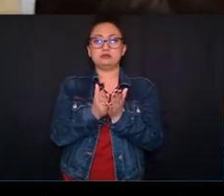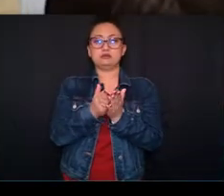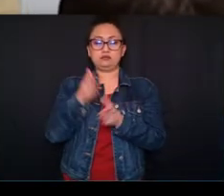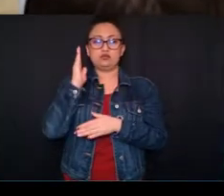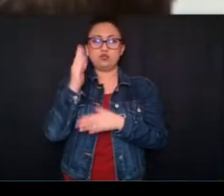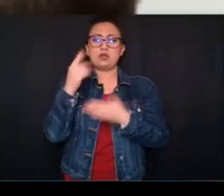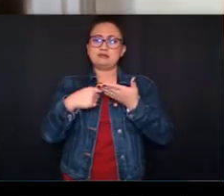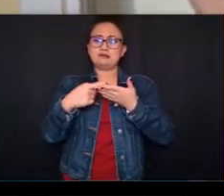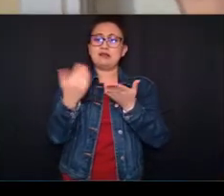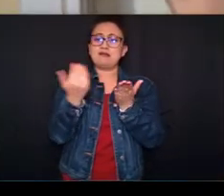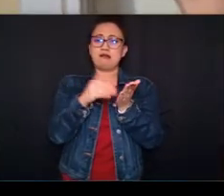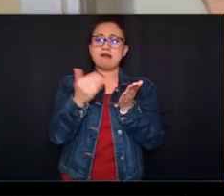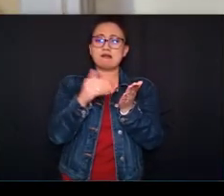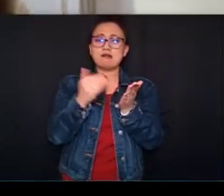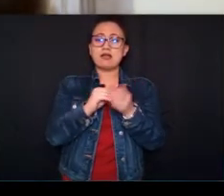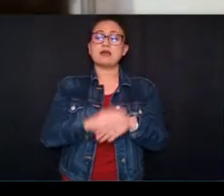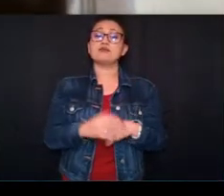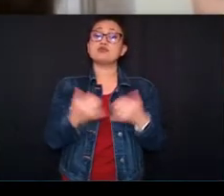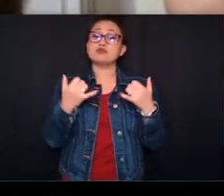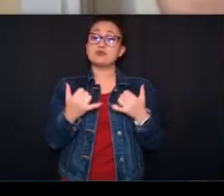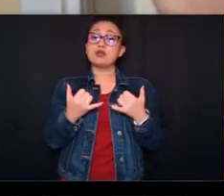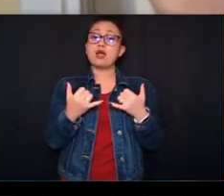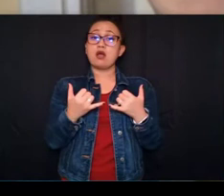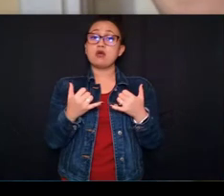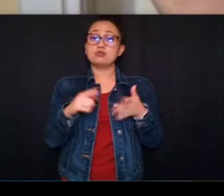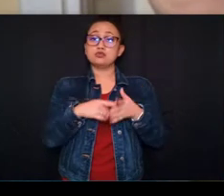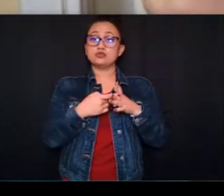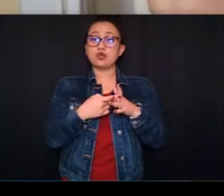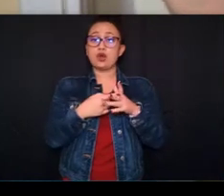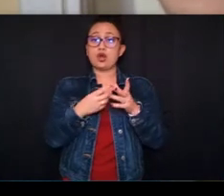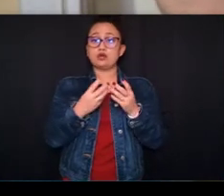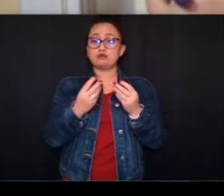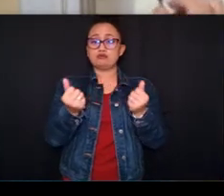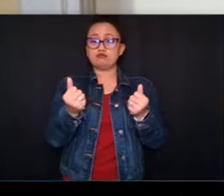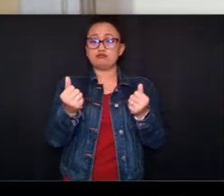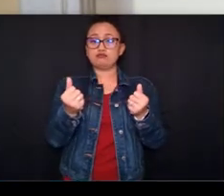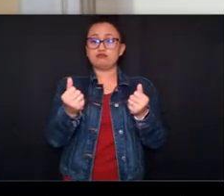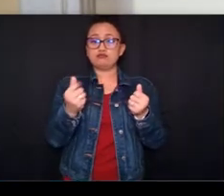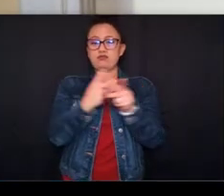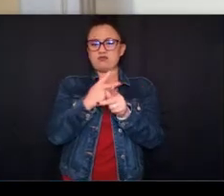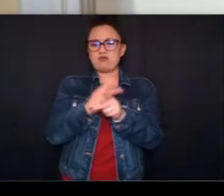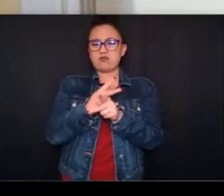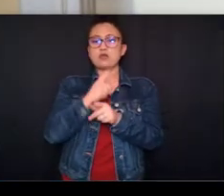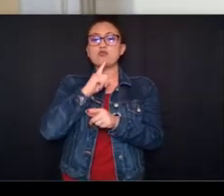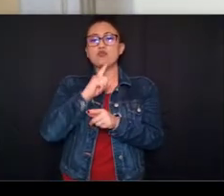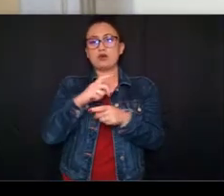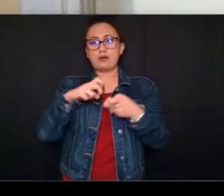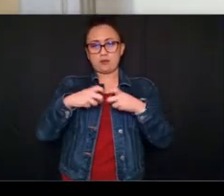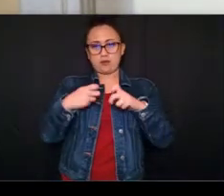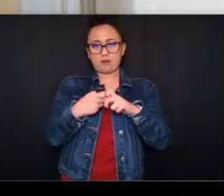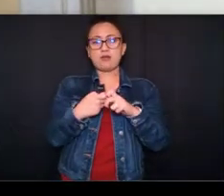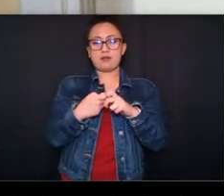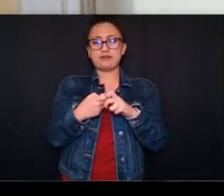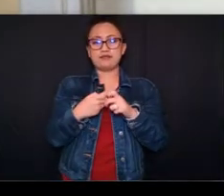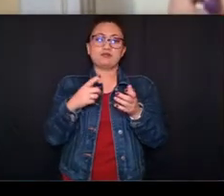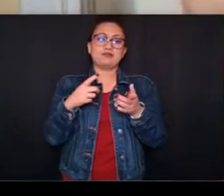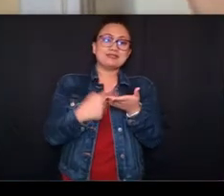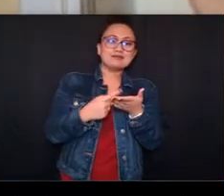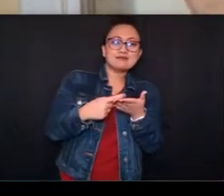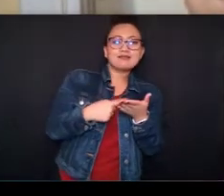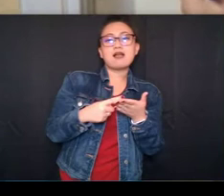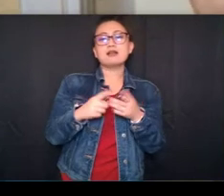just get started by solving a real problem, because, you know, a lot of times you talk about these things, but until you see it, you don't really know what I'm talking about. So let's say